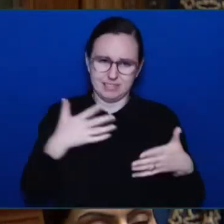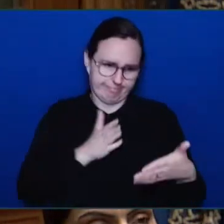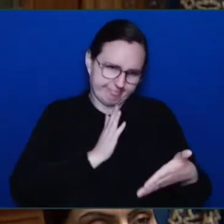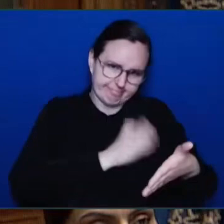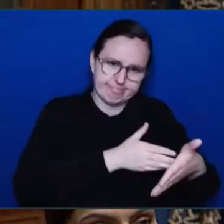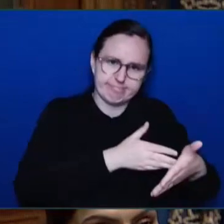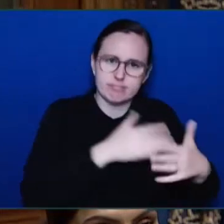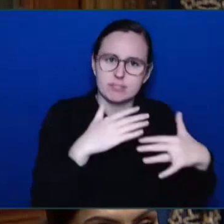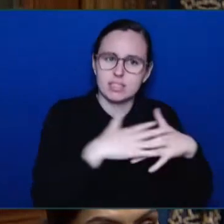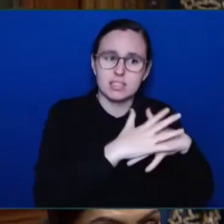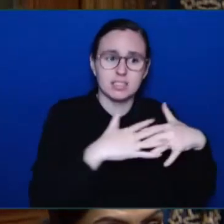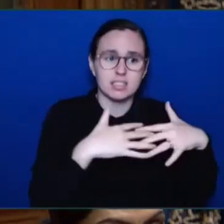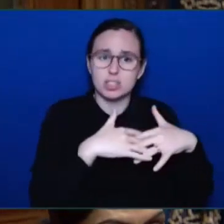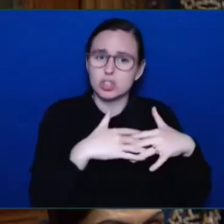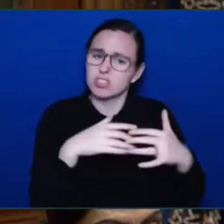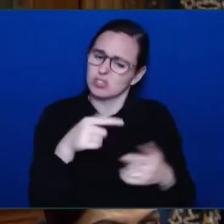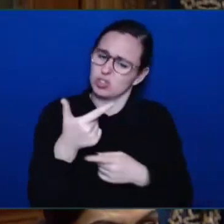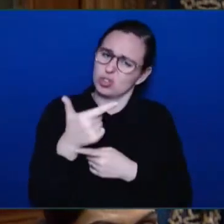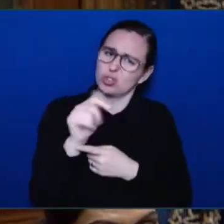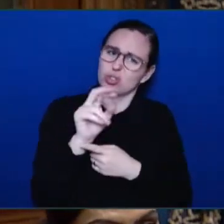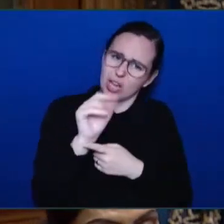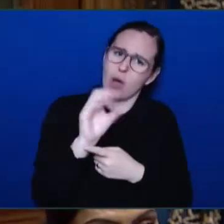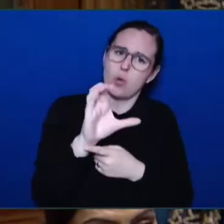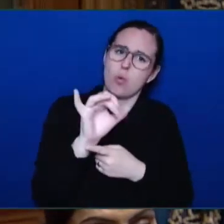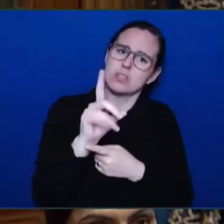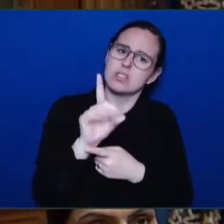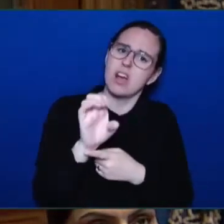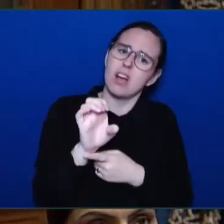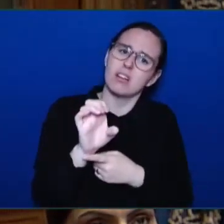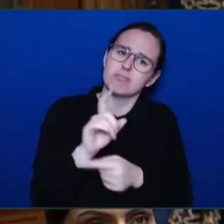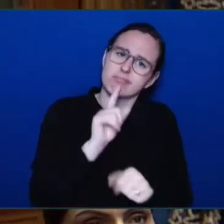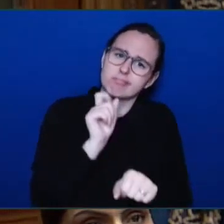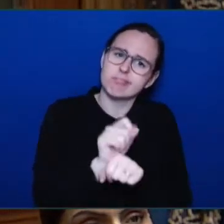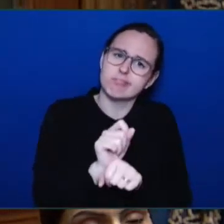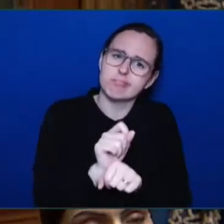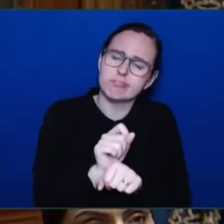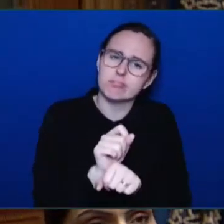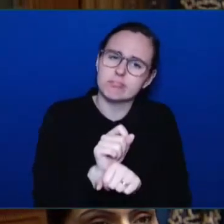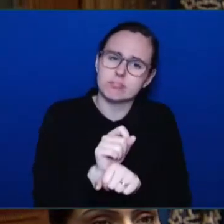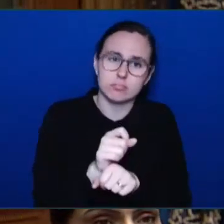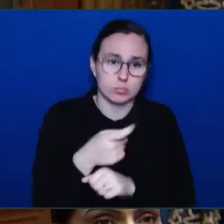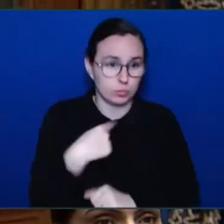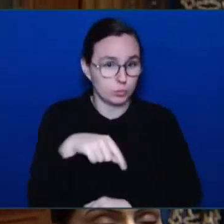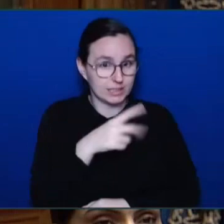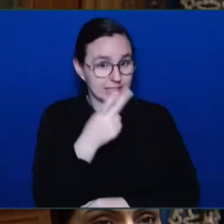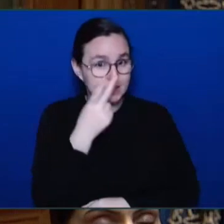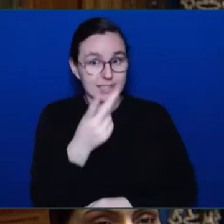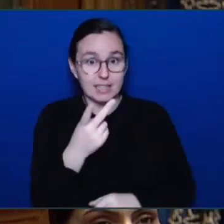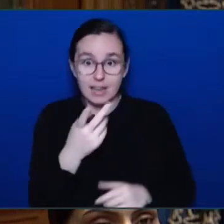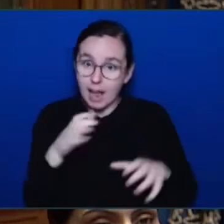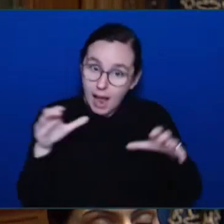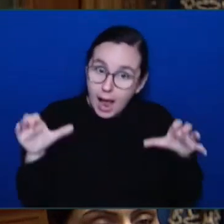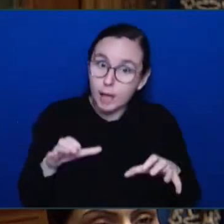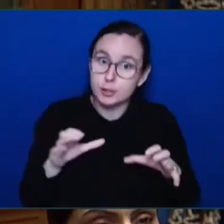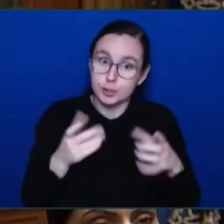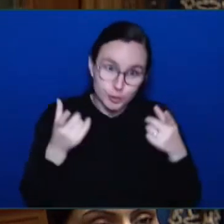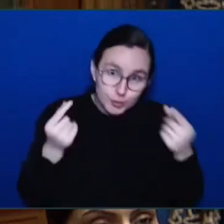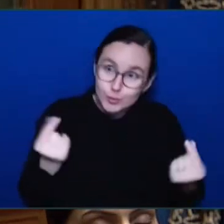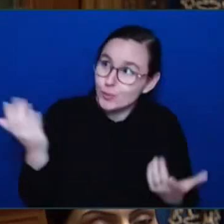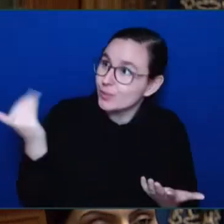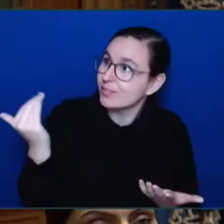from institutions across the province. We've seen with the cases of Carson Mackenzie Seaweed and Chelsea